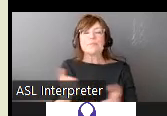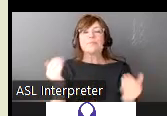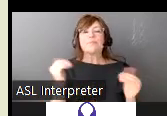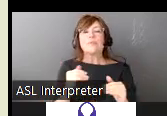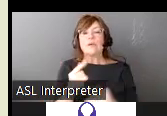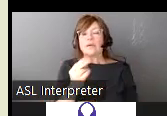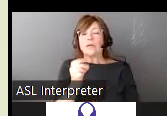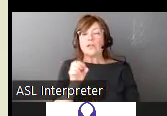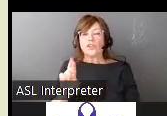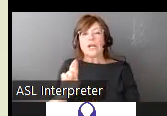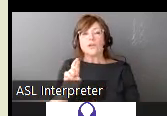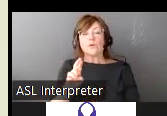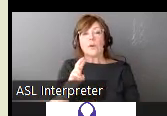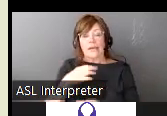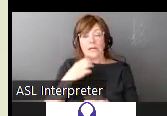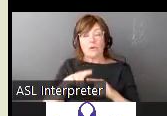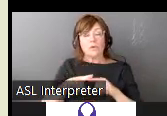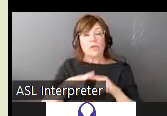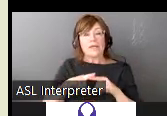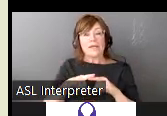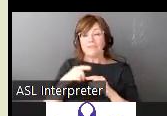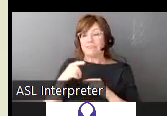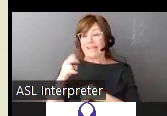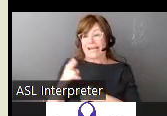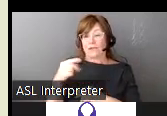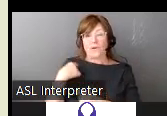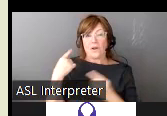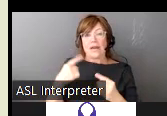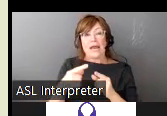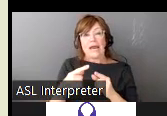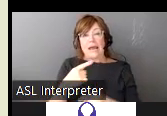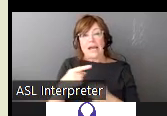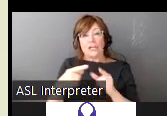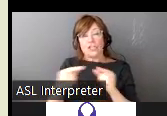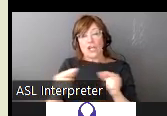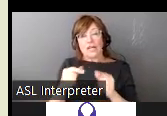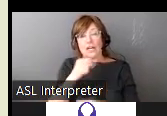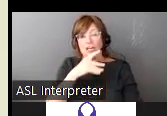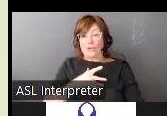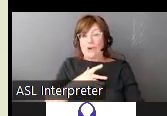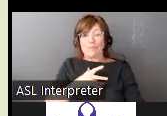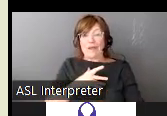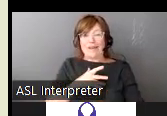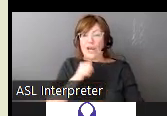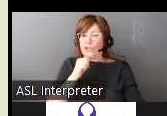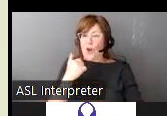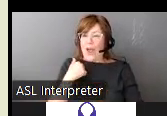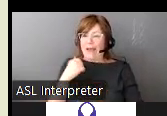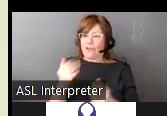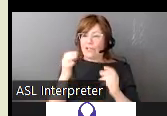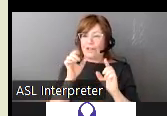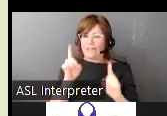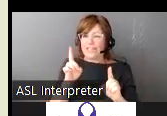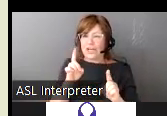dependence, historically, Chinese women are less likely to receive education and partake in the labor force, which could have